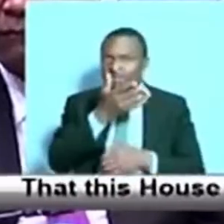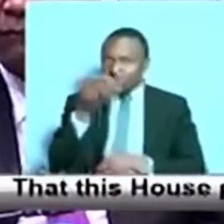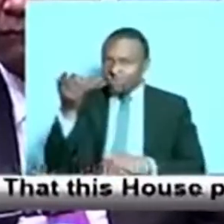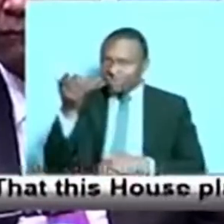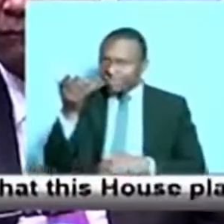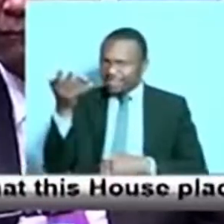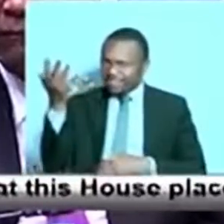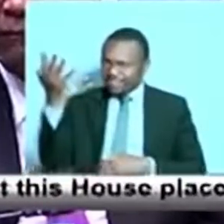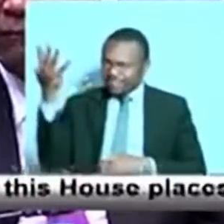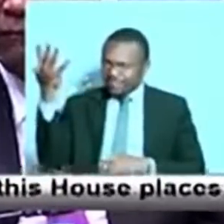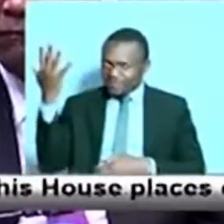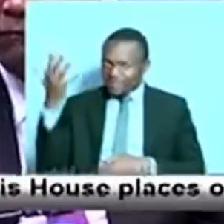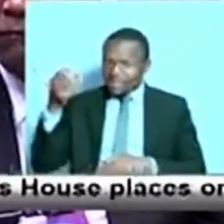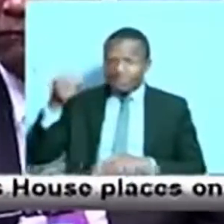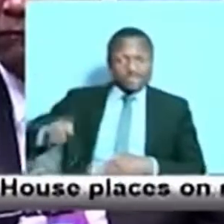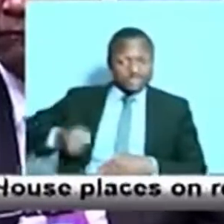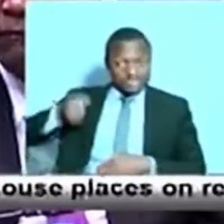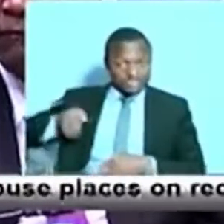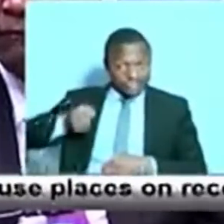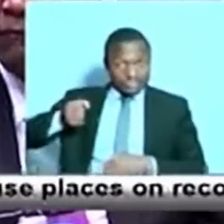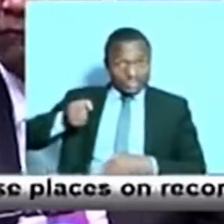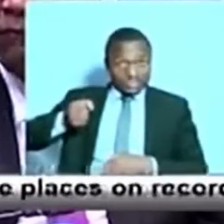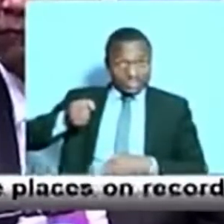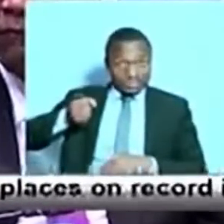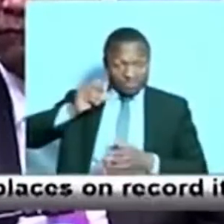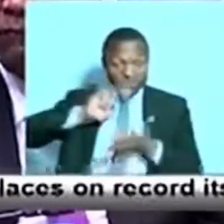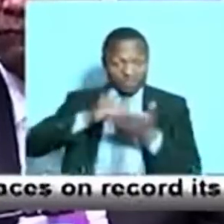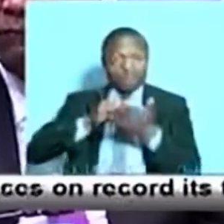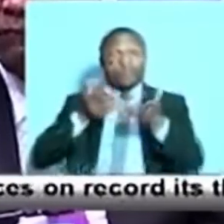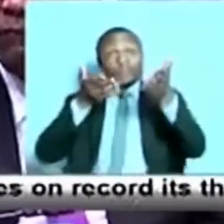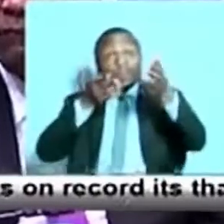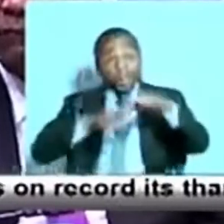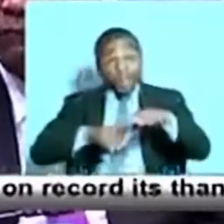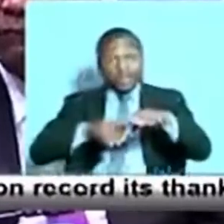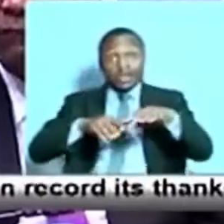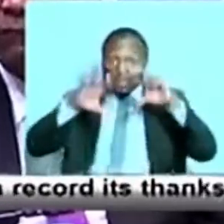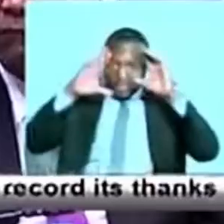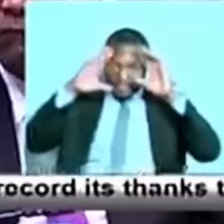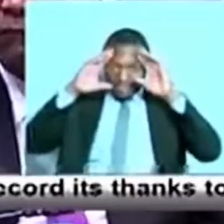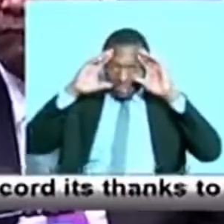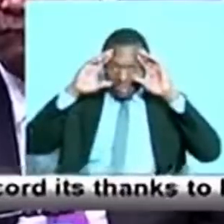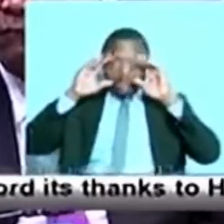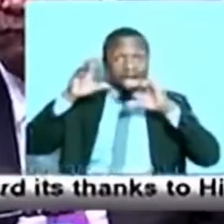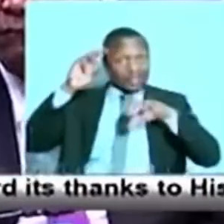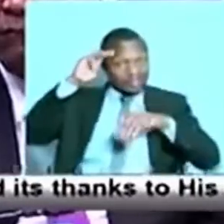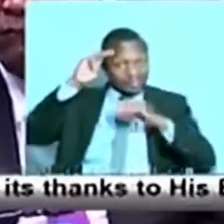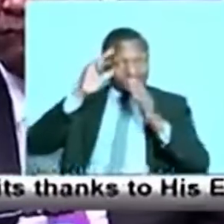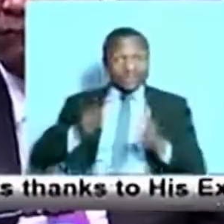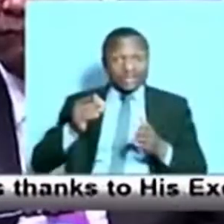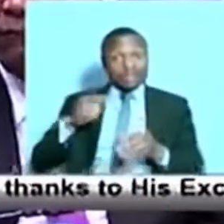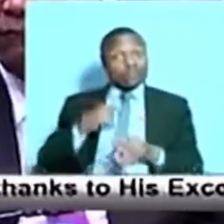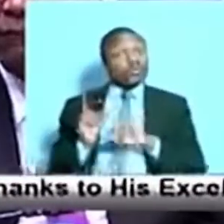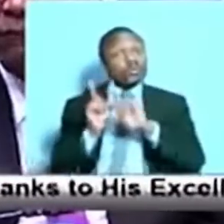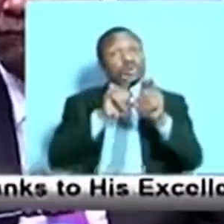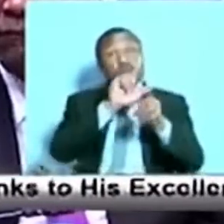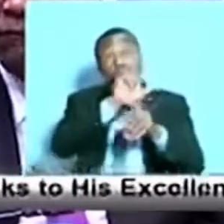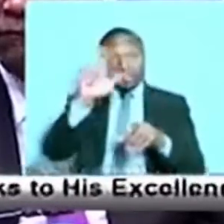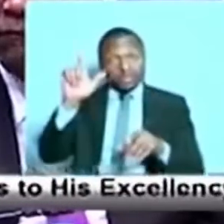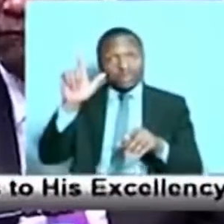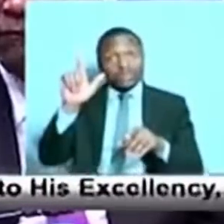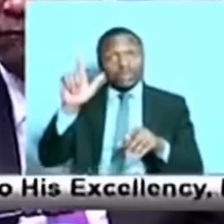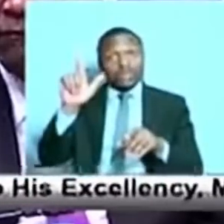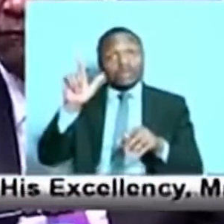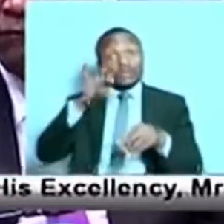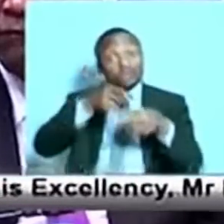Mansa, as Minister of Local Government, I reached out to my brothers from Luapula, and I said, we've hired a craft,